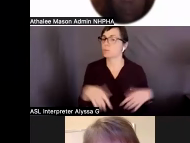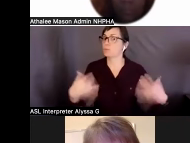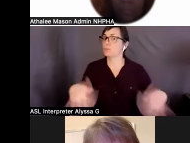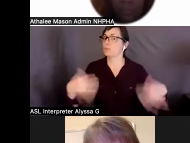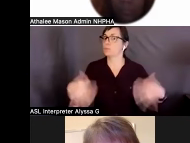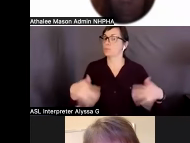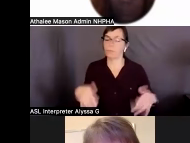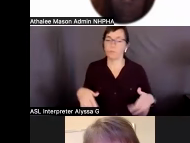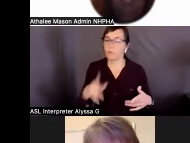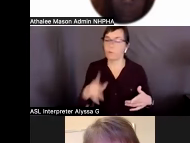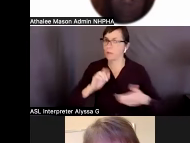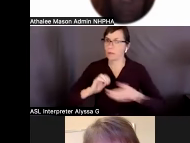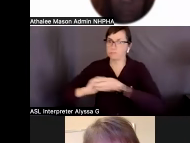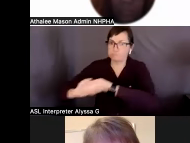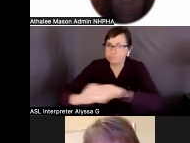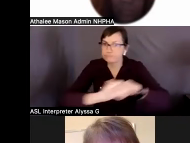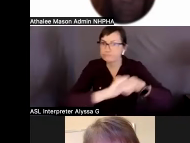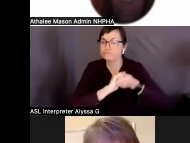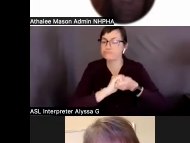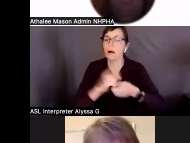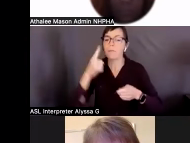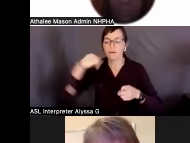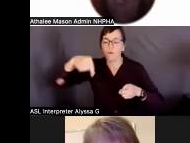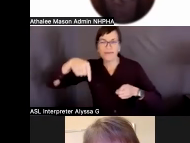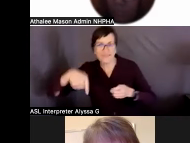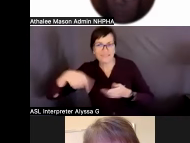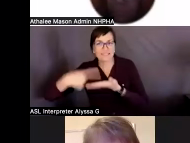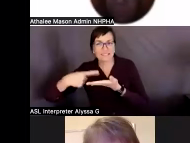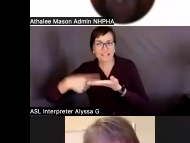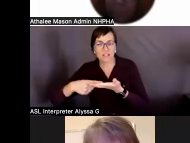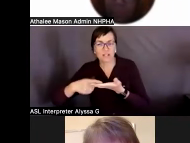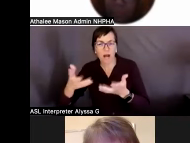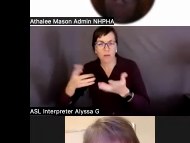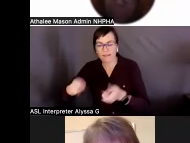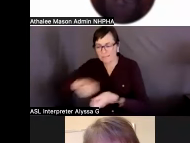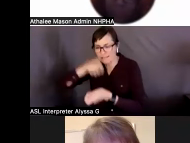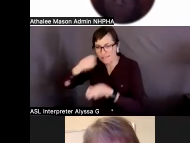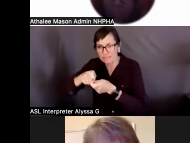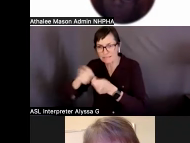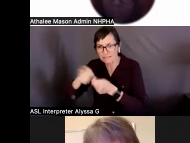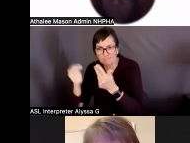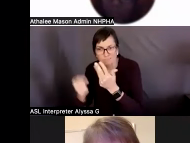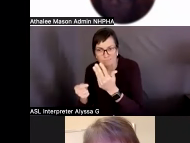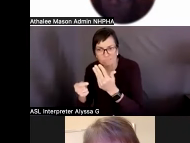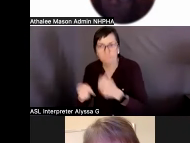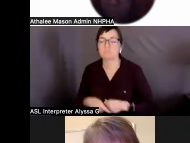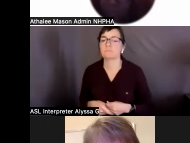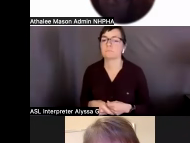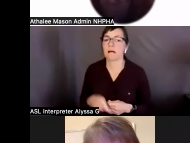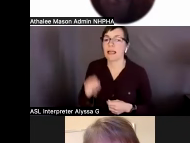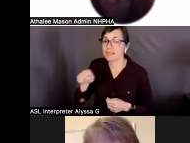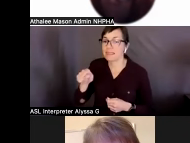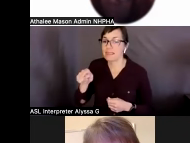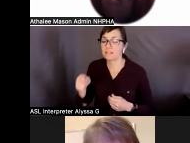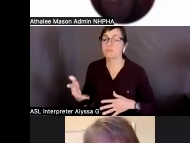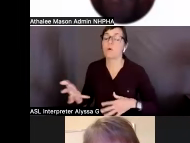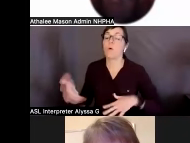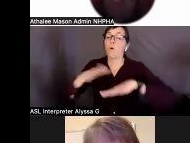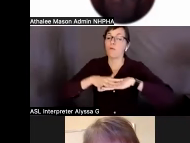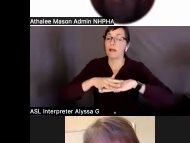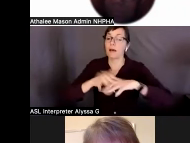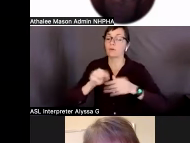various partners, but for the purpose of our talk today, I really want to dig into the parts of the pandemic that overlapped with the work of the health